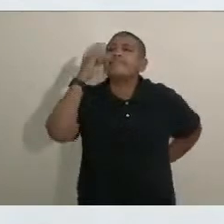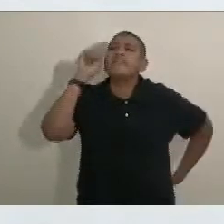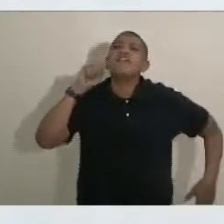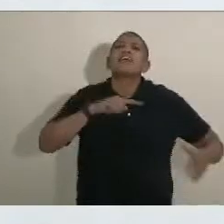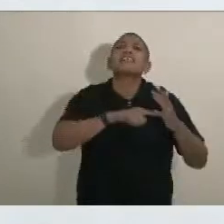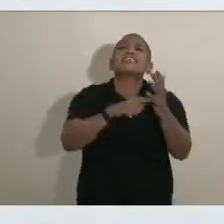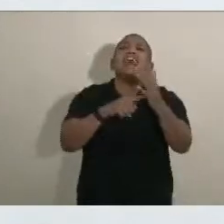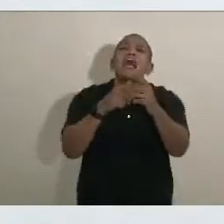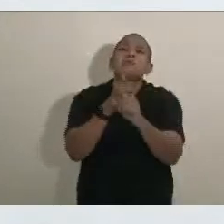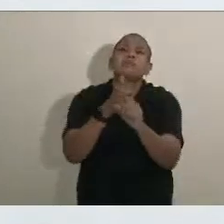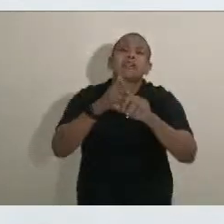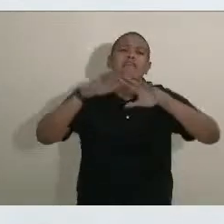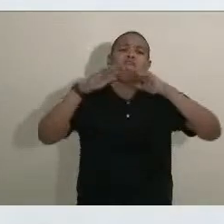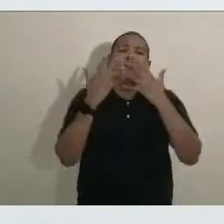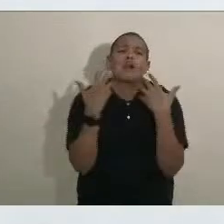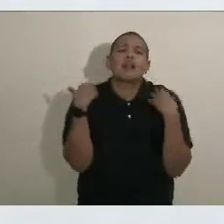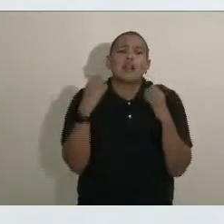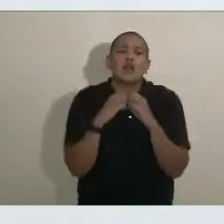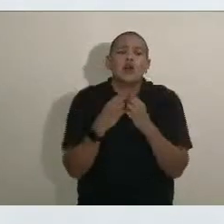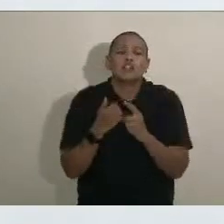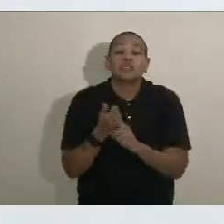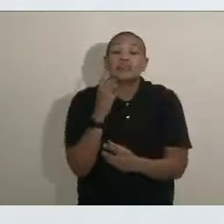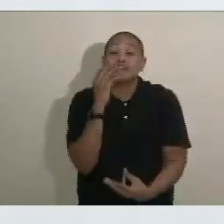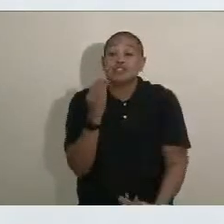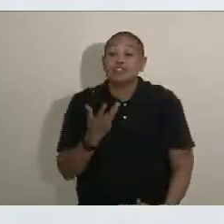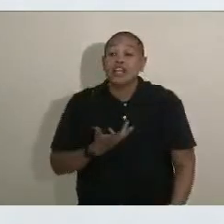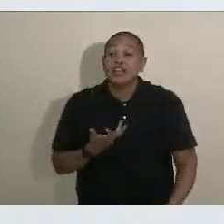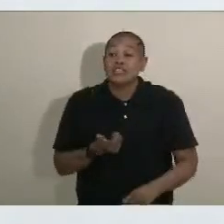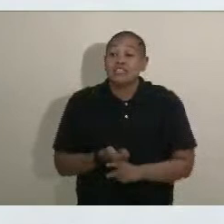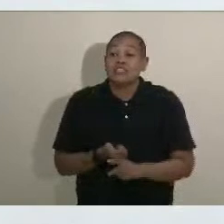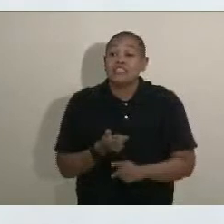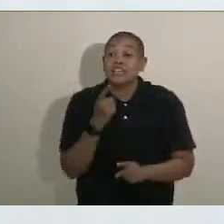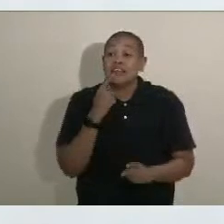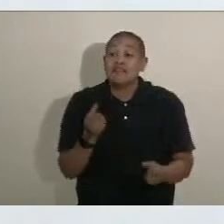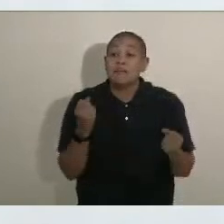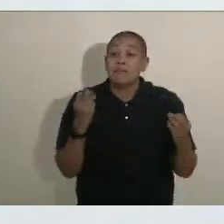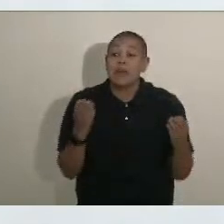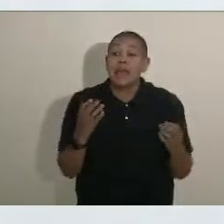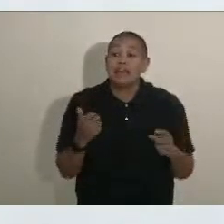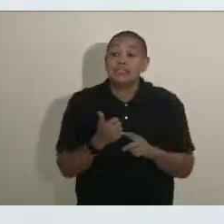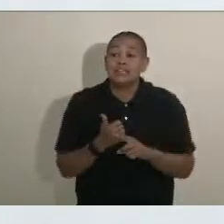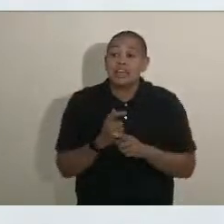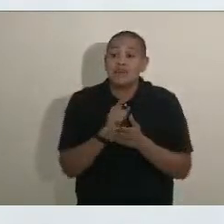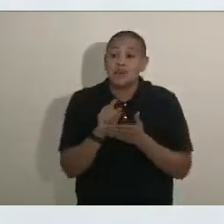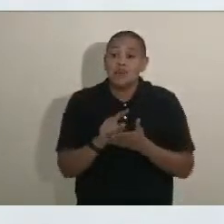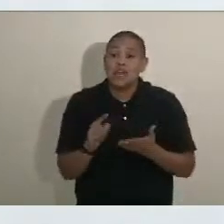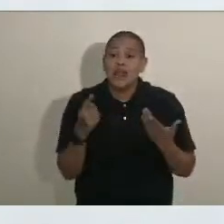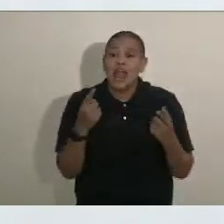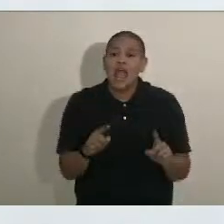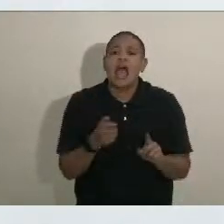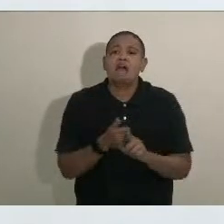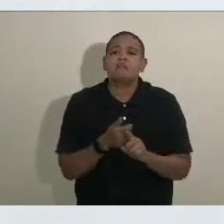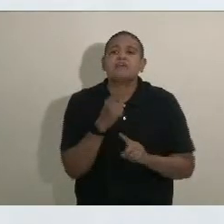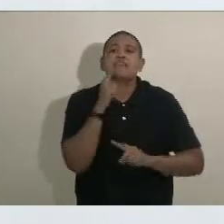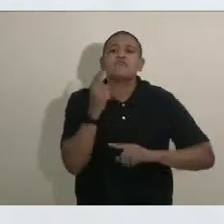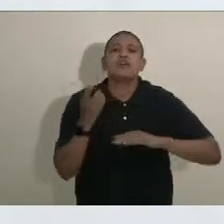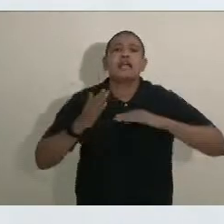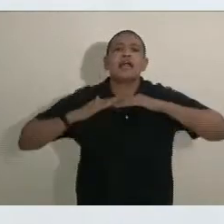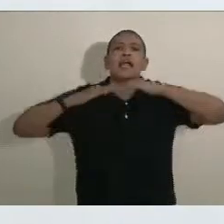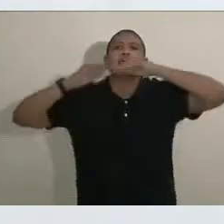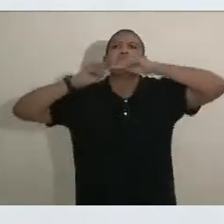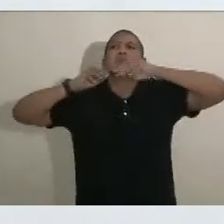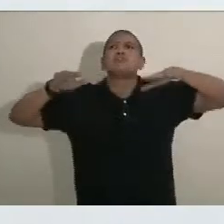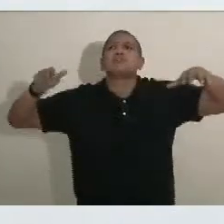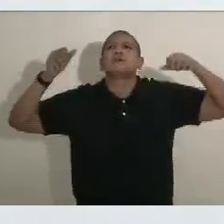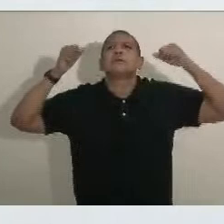the World Health Organization tells us that the number of new weekly cases increased in a number